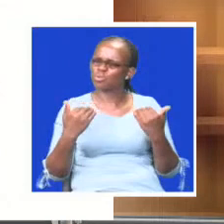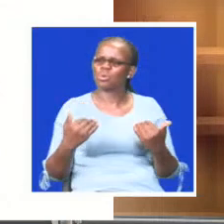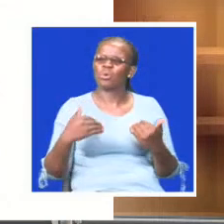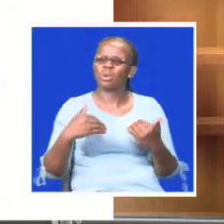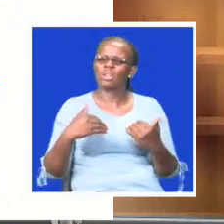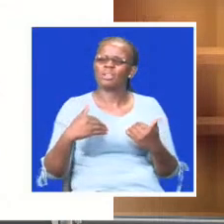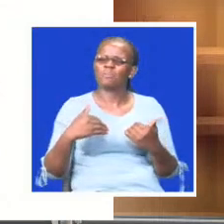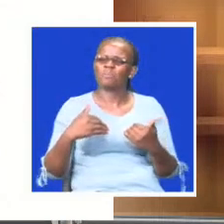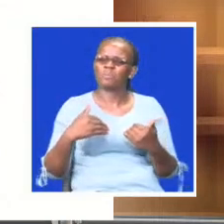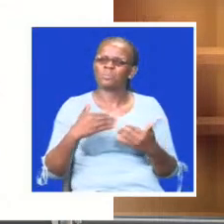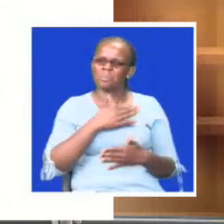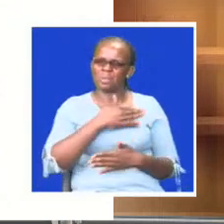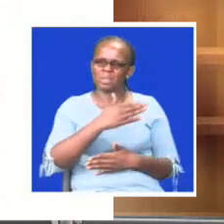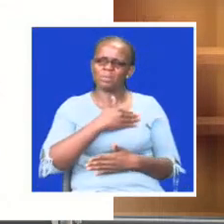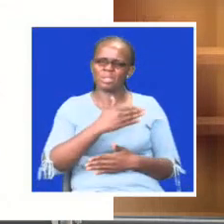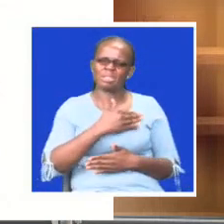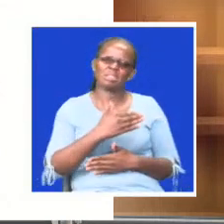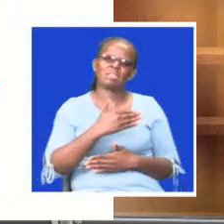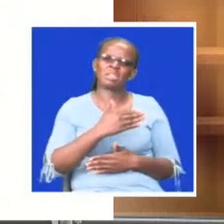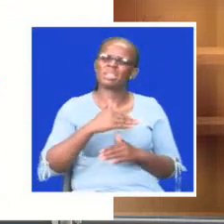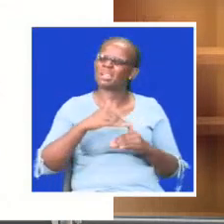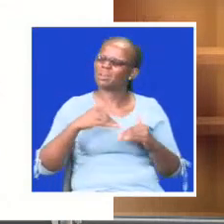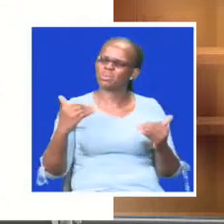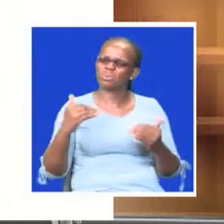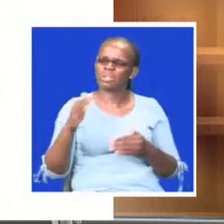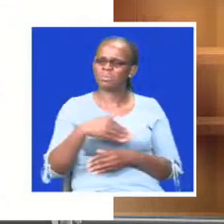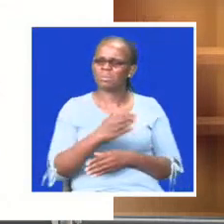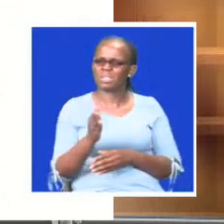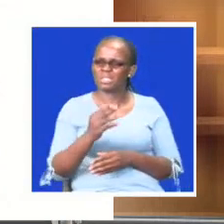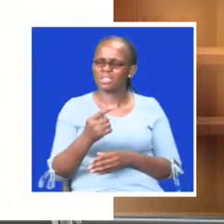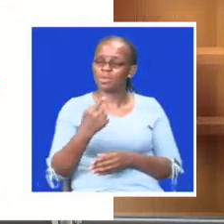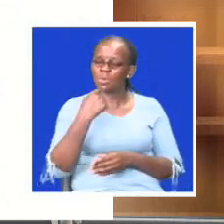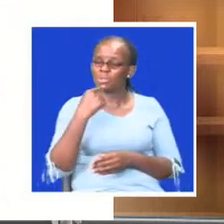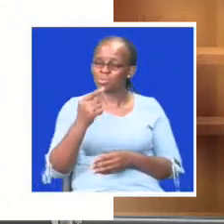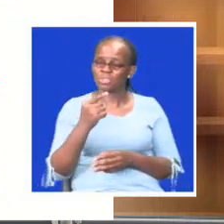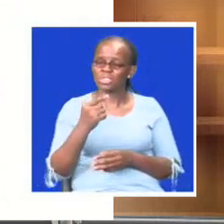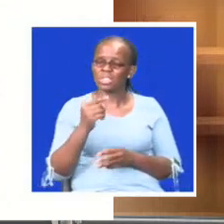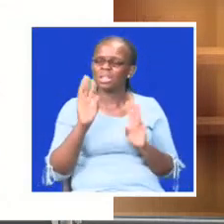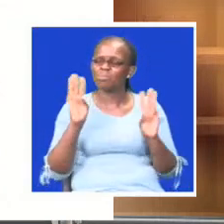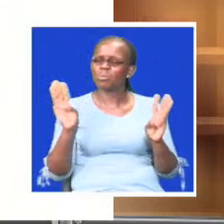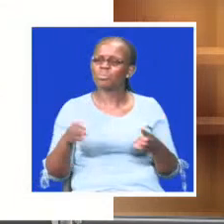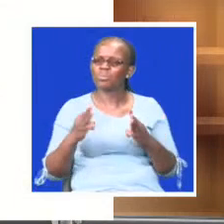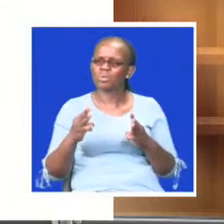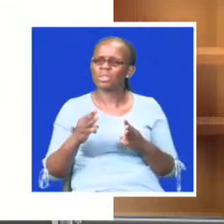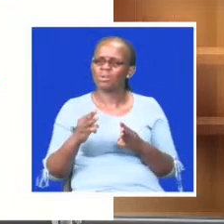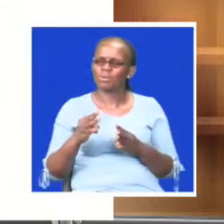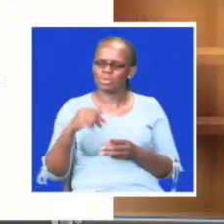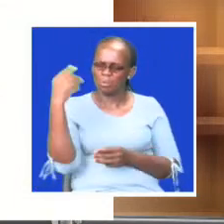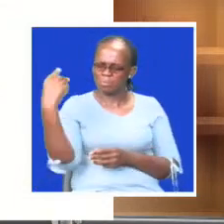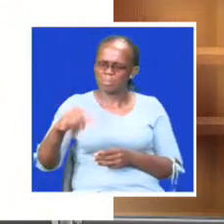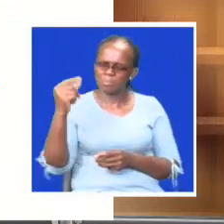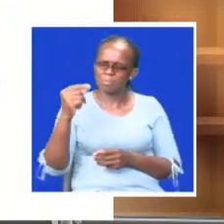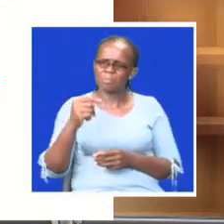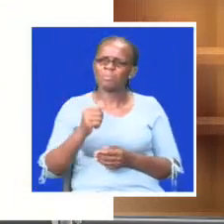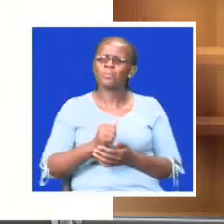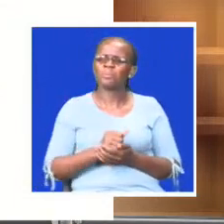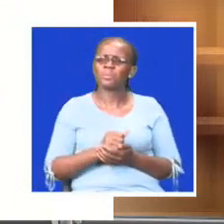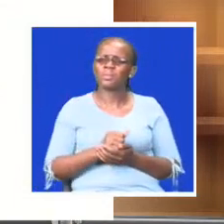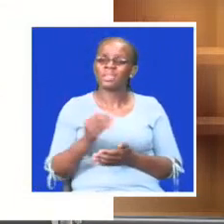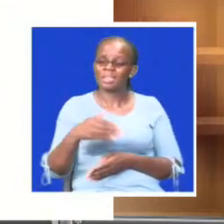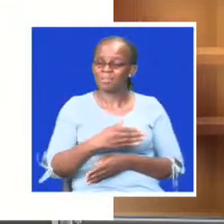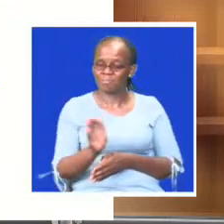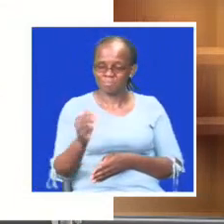And also God said humans shall hit it on the head, dear Lena. That was